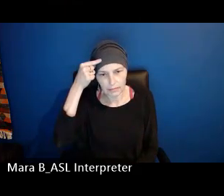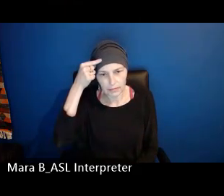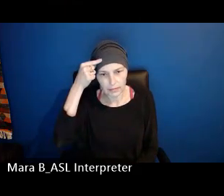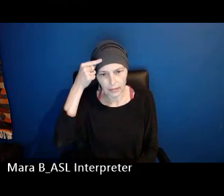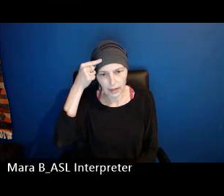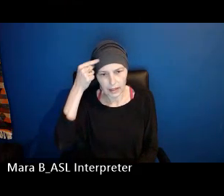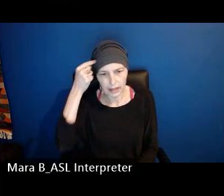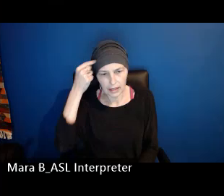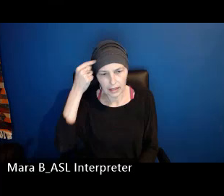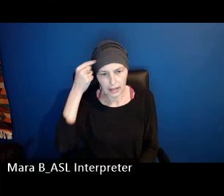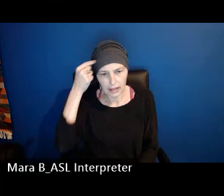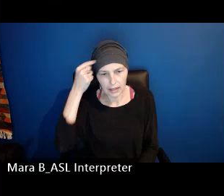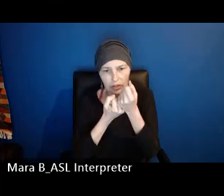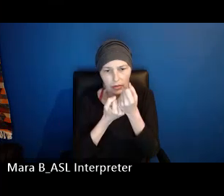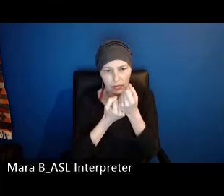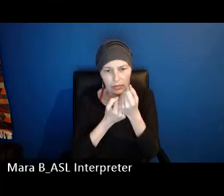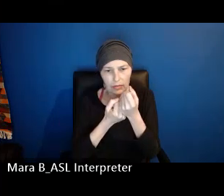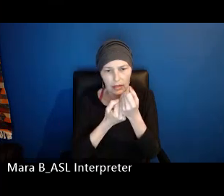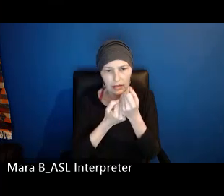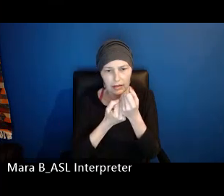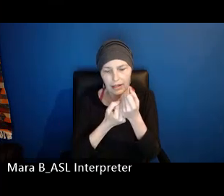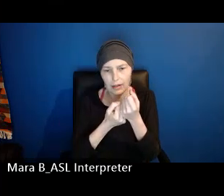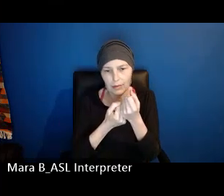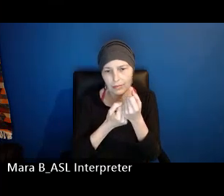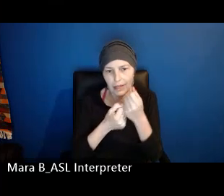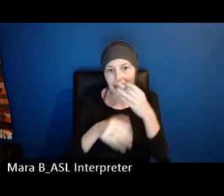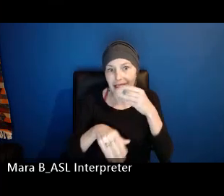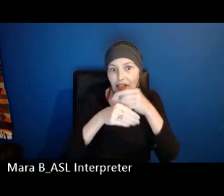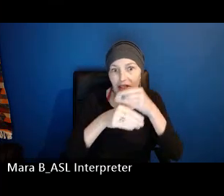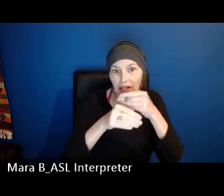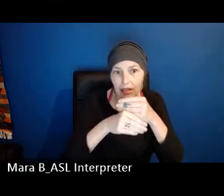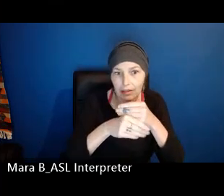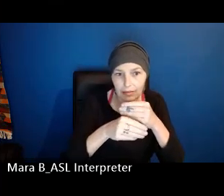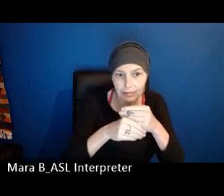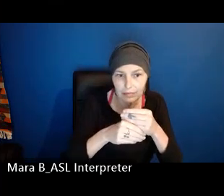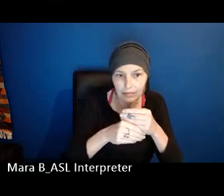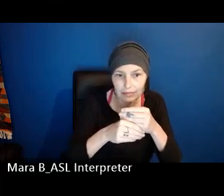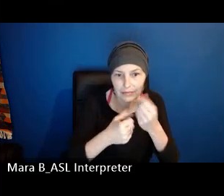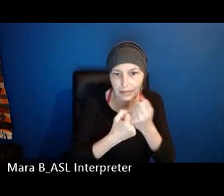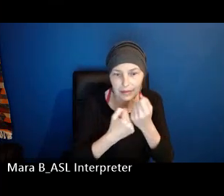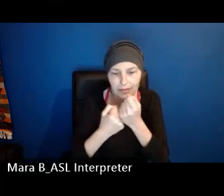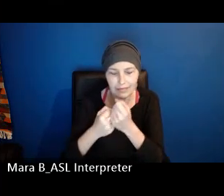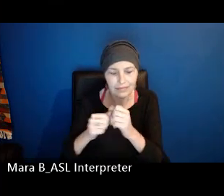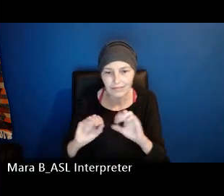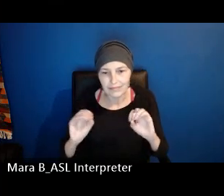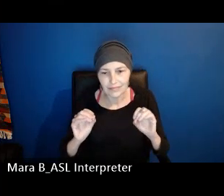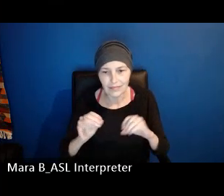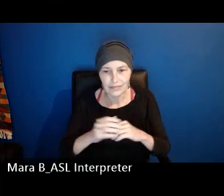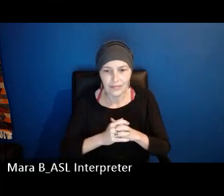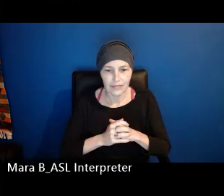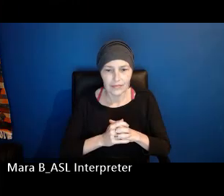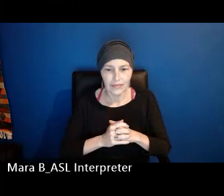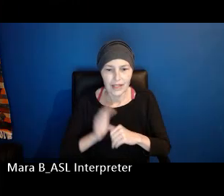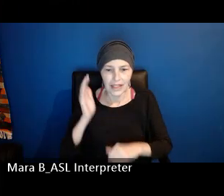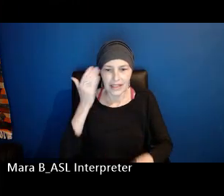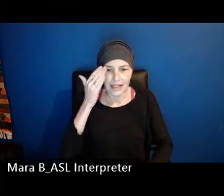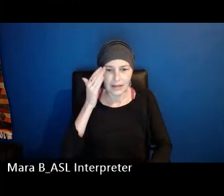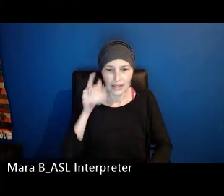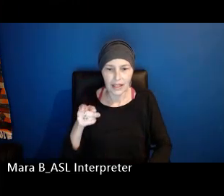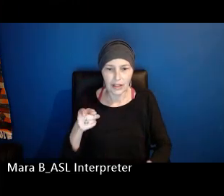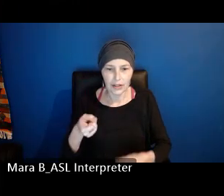sponsored additional, you know, for any additional costs. And I think you really are, it looks like you're giving us